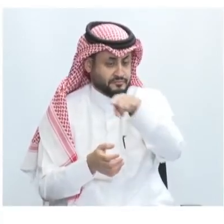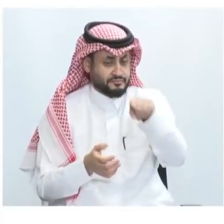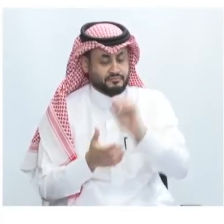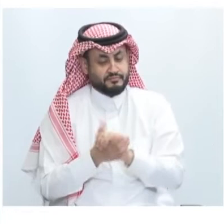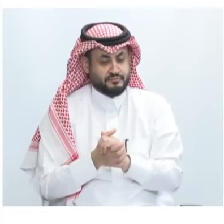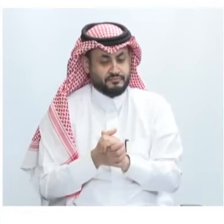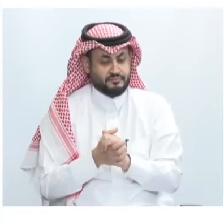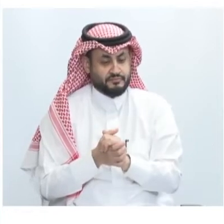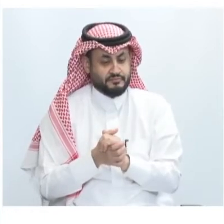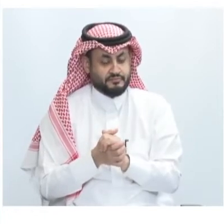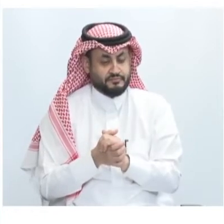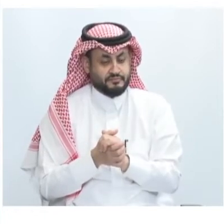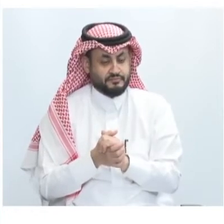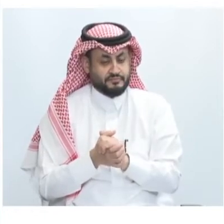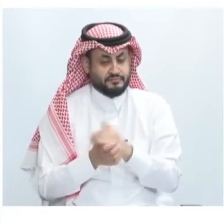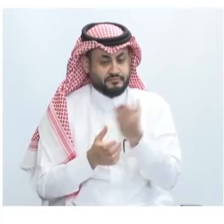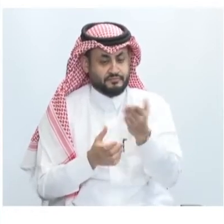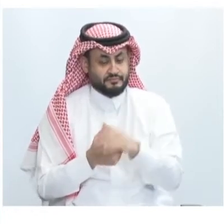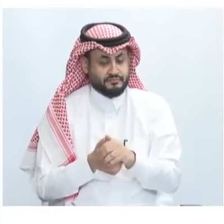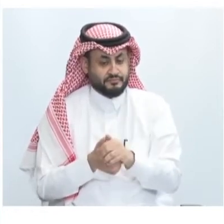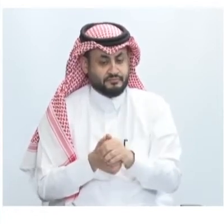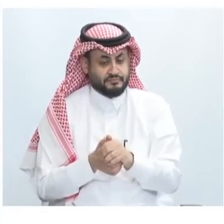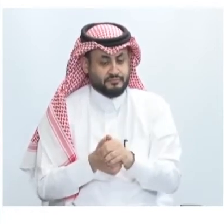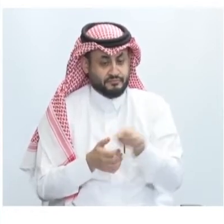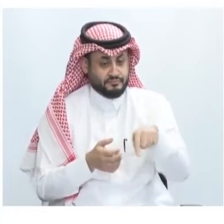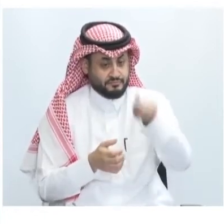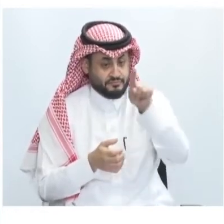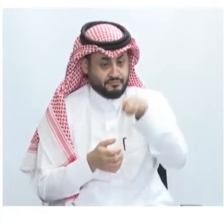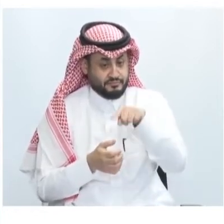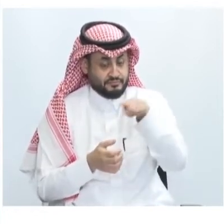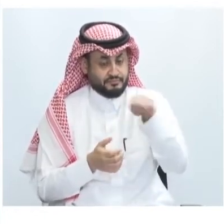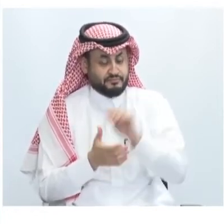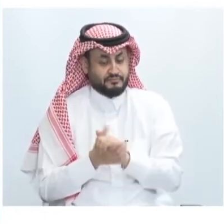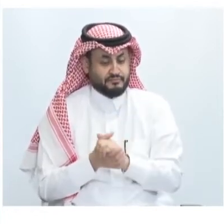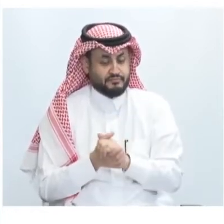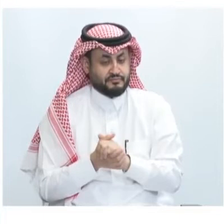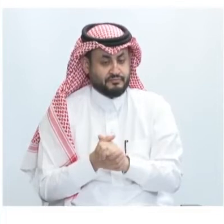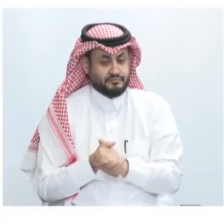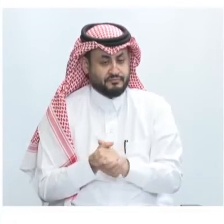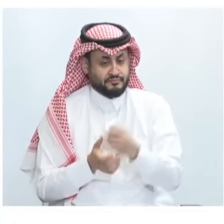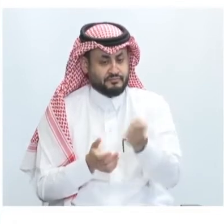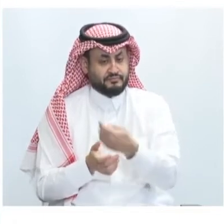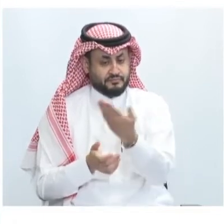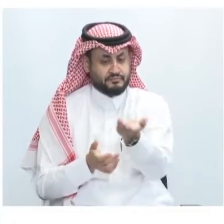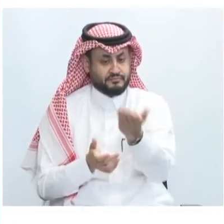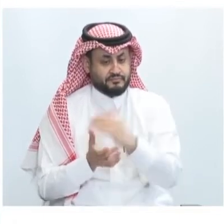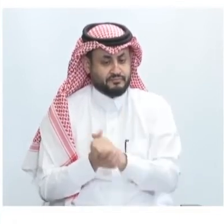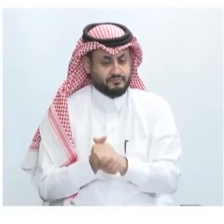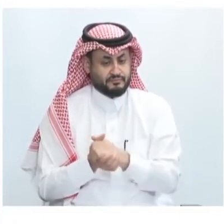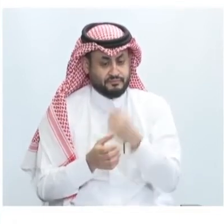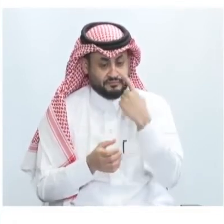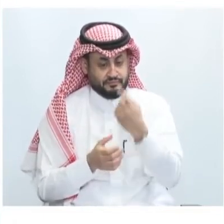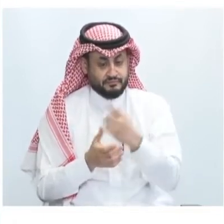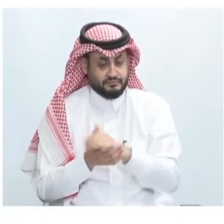again, and then a line between them. Okay, so this is the letter A. How to write it? Like this.